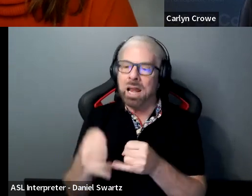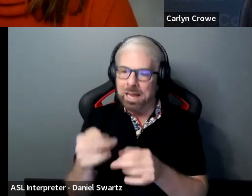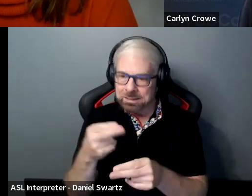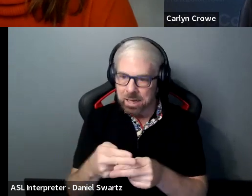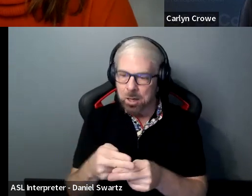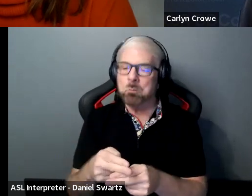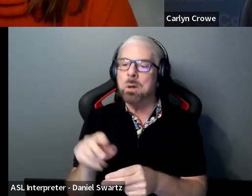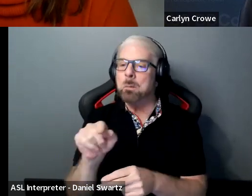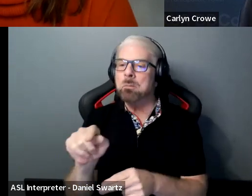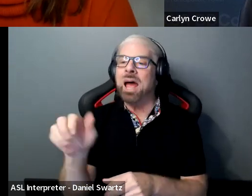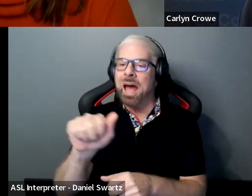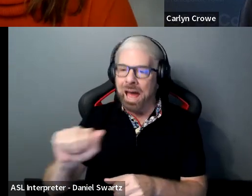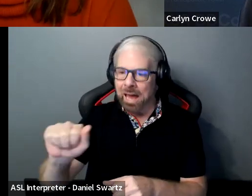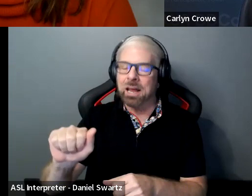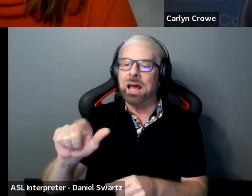at